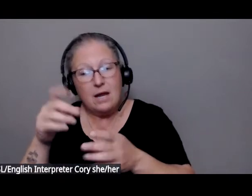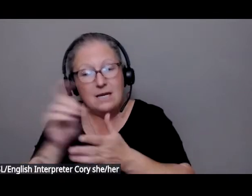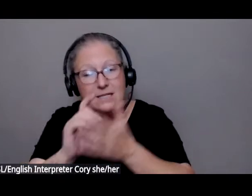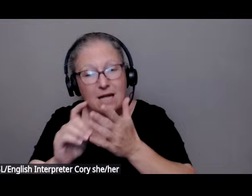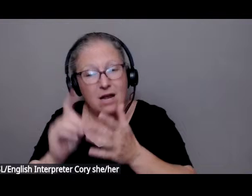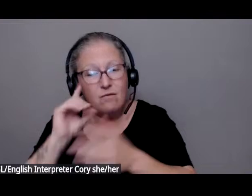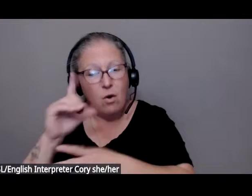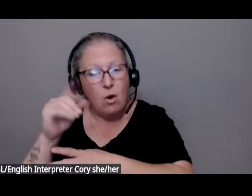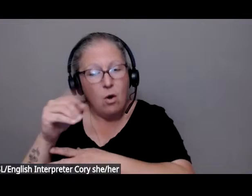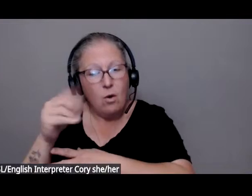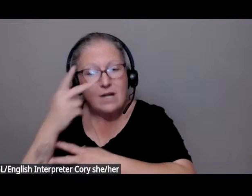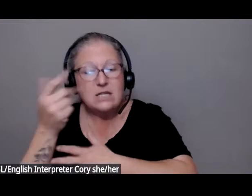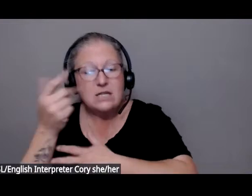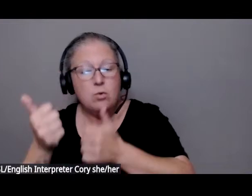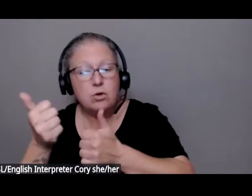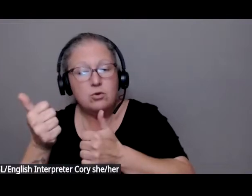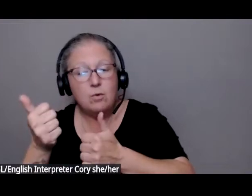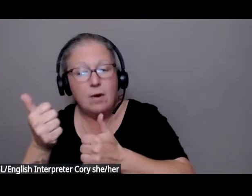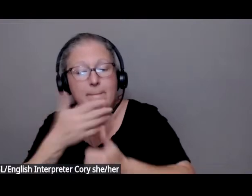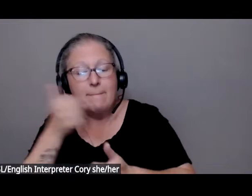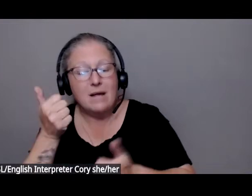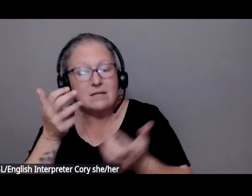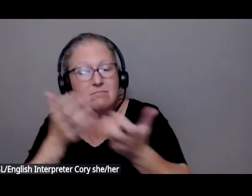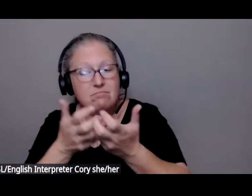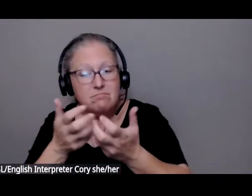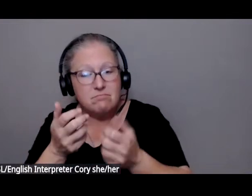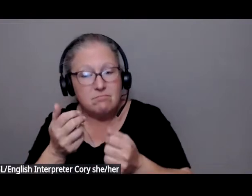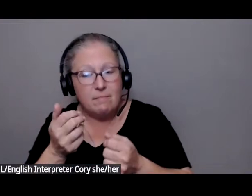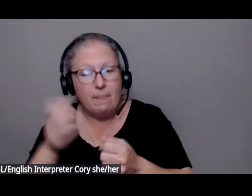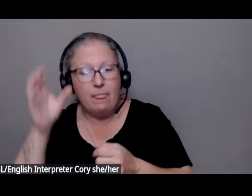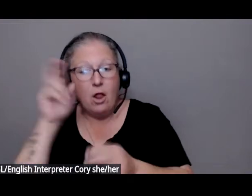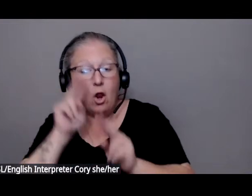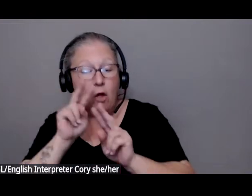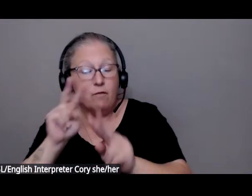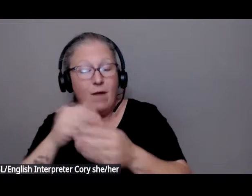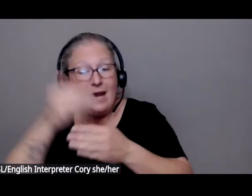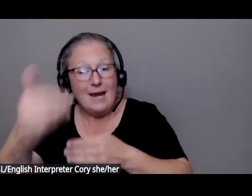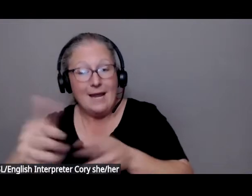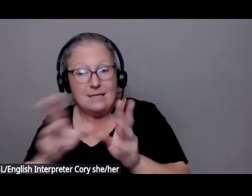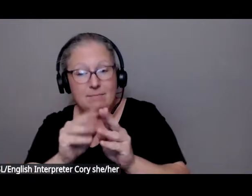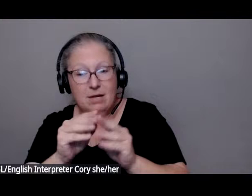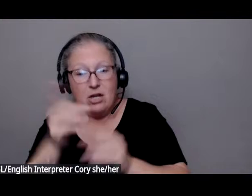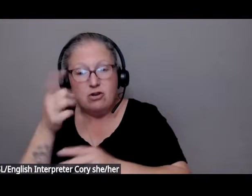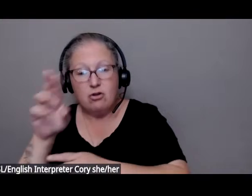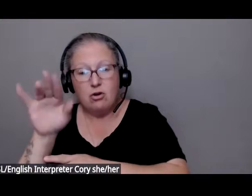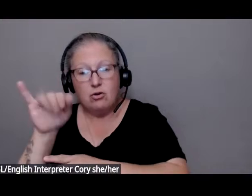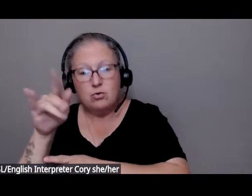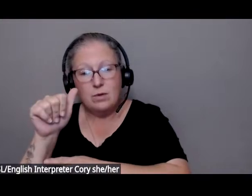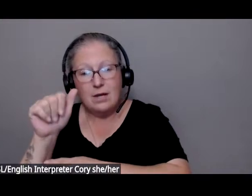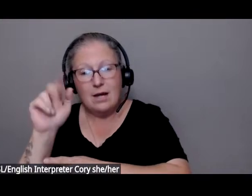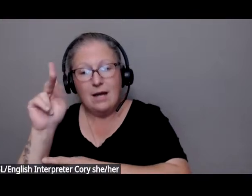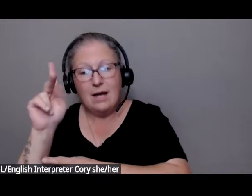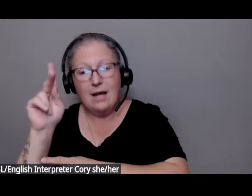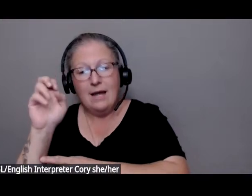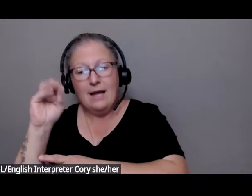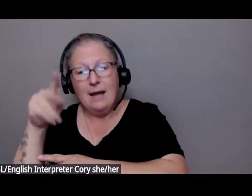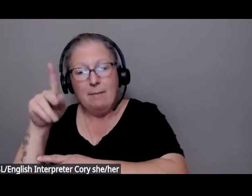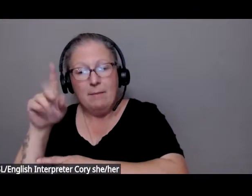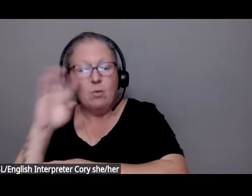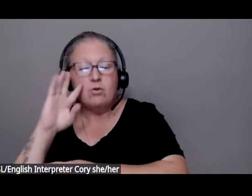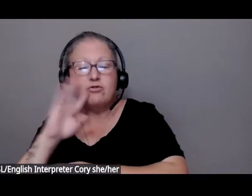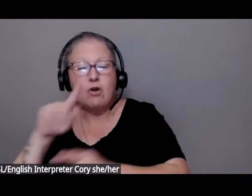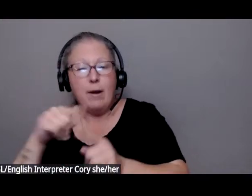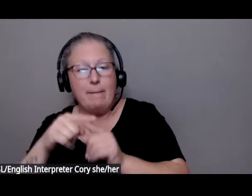customing to see which one suits us best. And we're looking forward to our next meeting where Dr. Julia Kemke will talk to us about